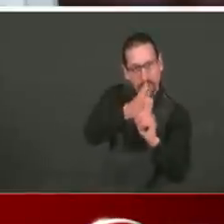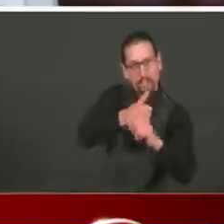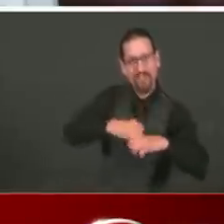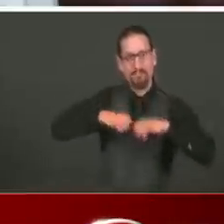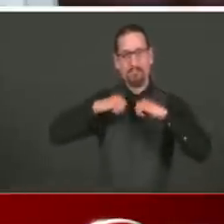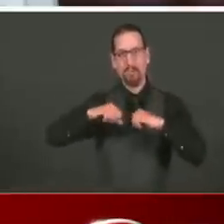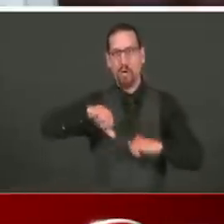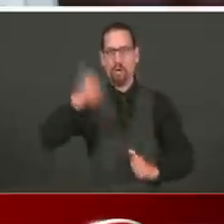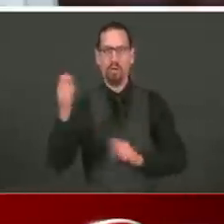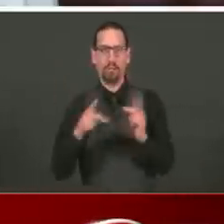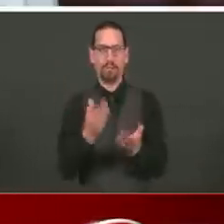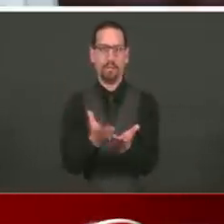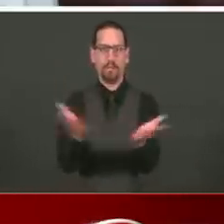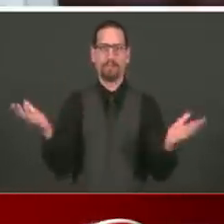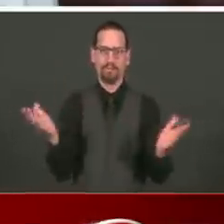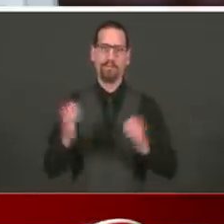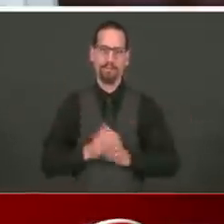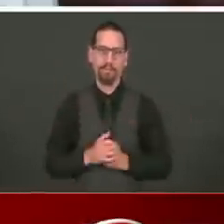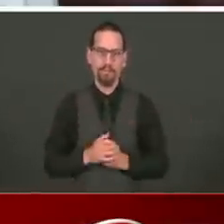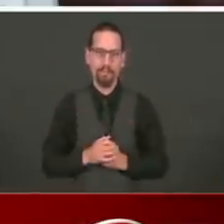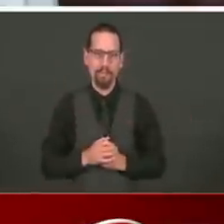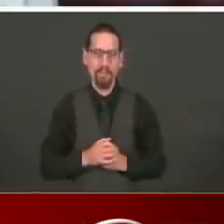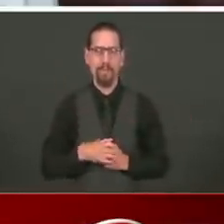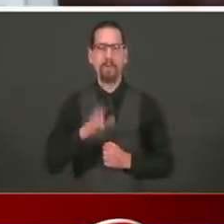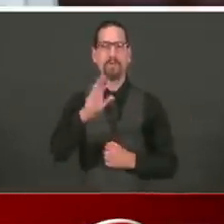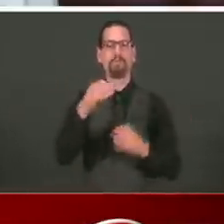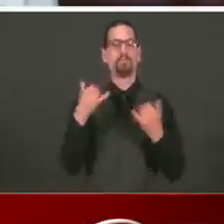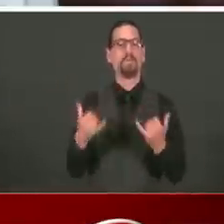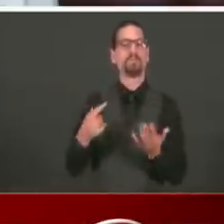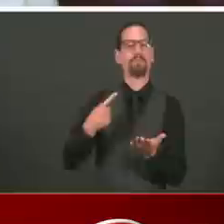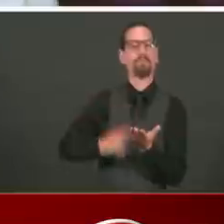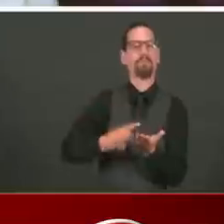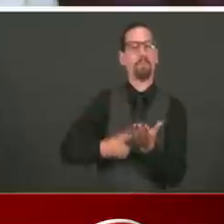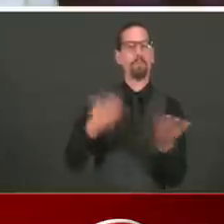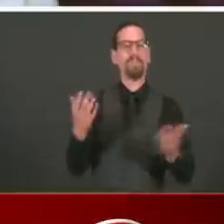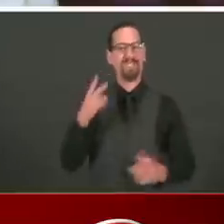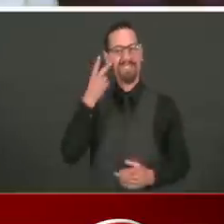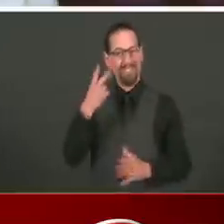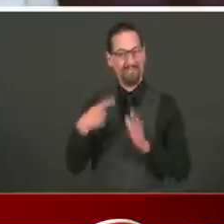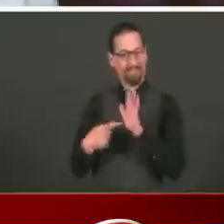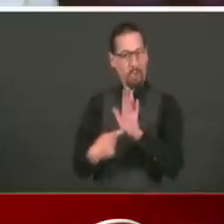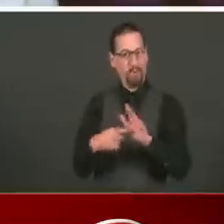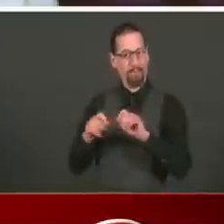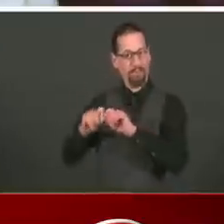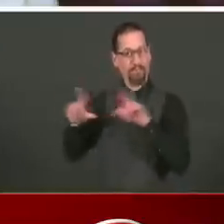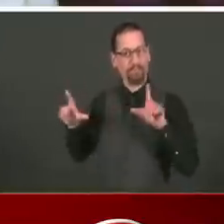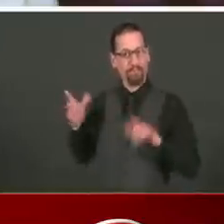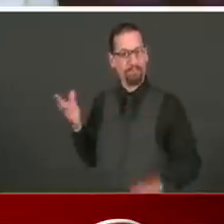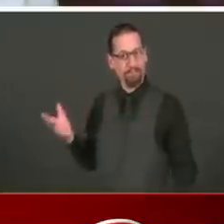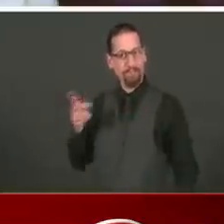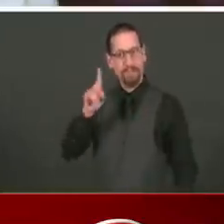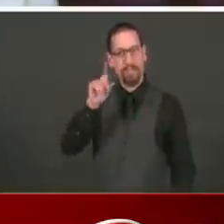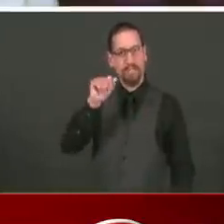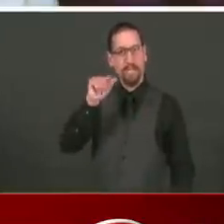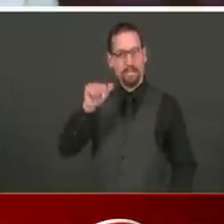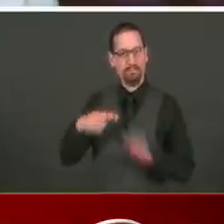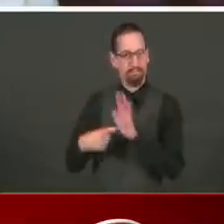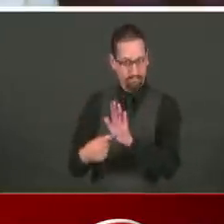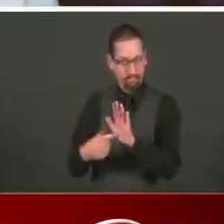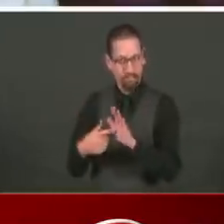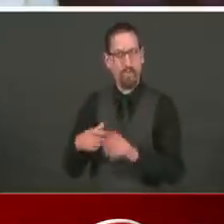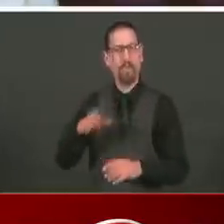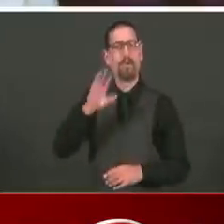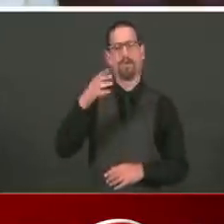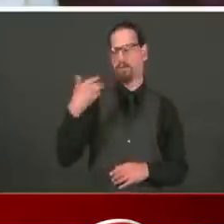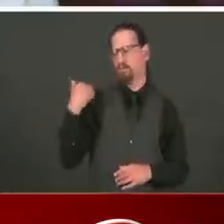a minute to talk about the data. From the beginning of this, dealing with the crisis, there's been a lot of discussion about